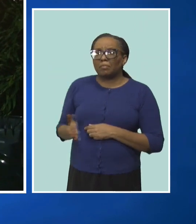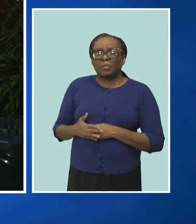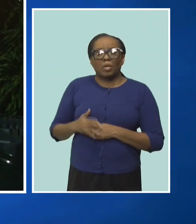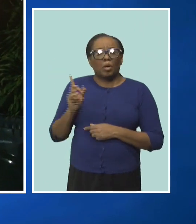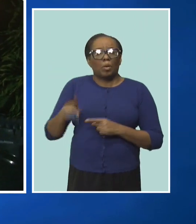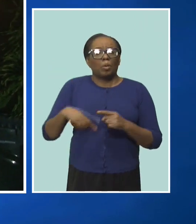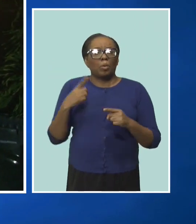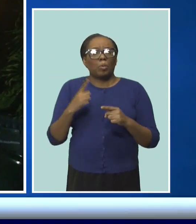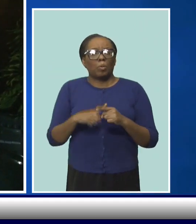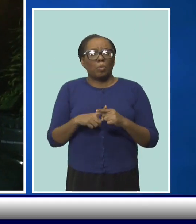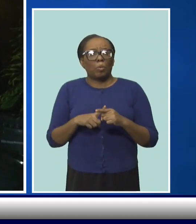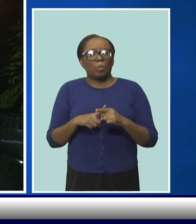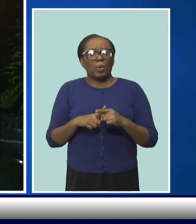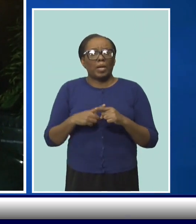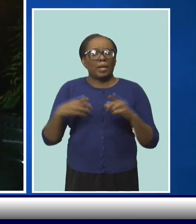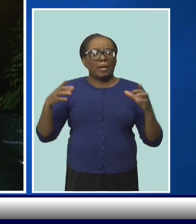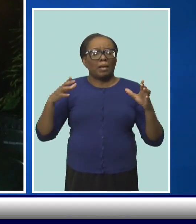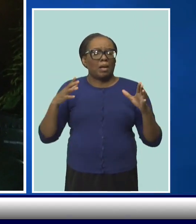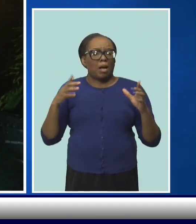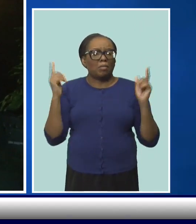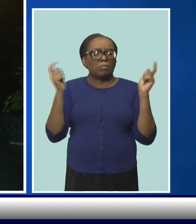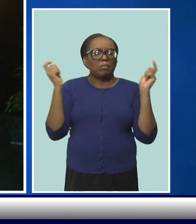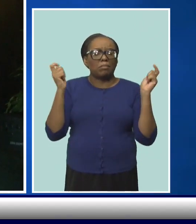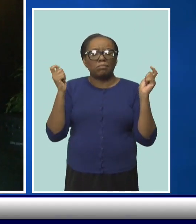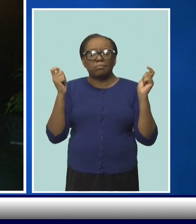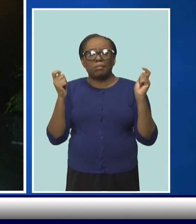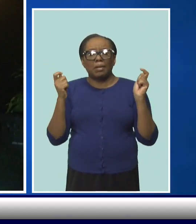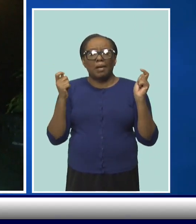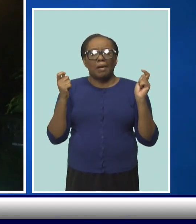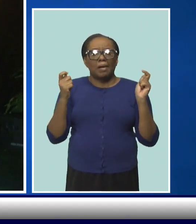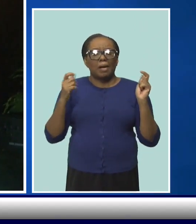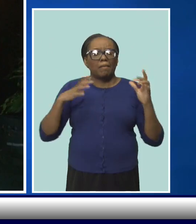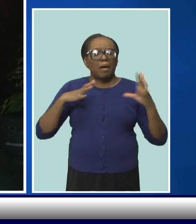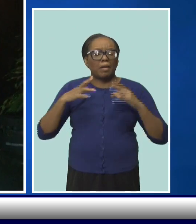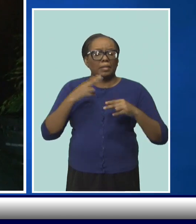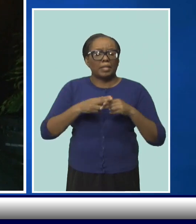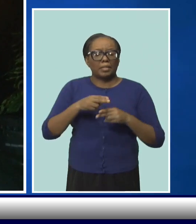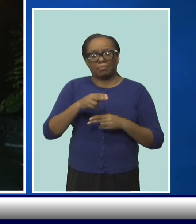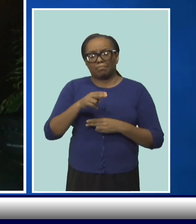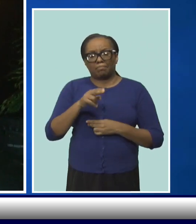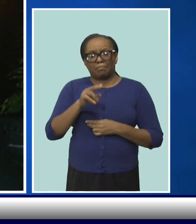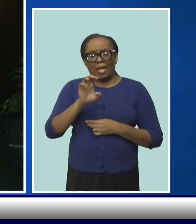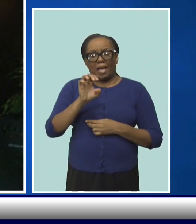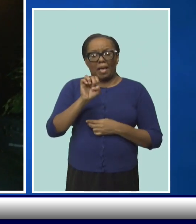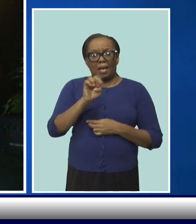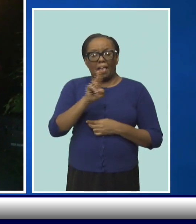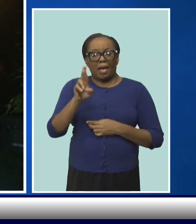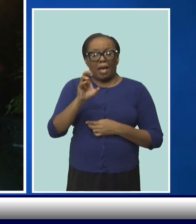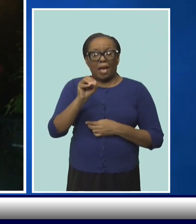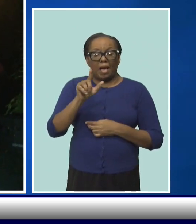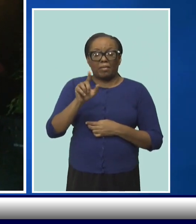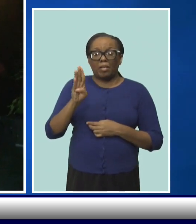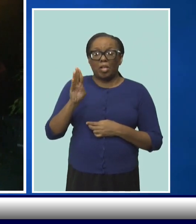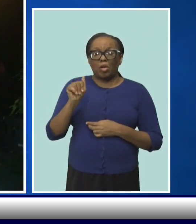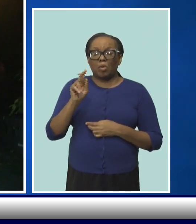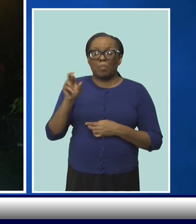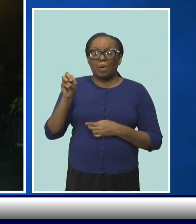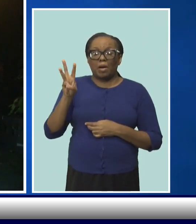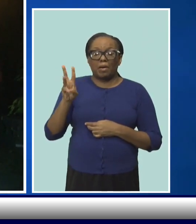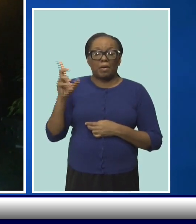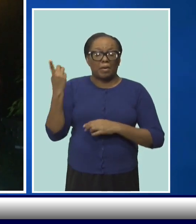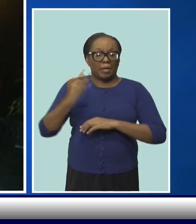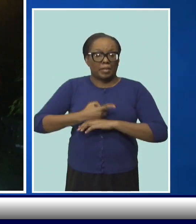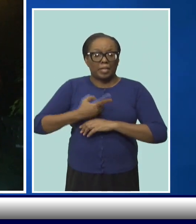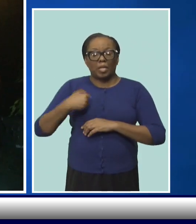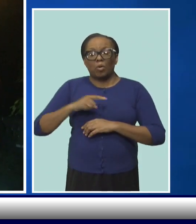bar there, we sat down and had a good, quiet conversation while playing some tongue. And I was in St. John this evening when I got the news, and it really shocked